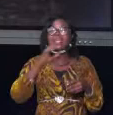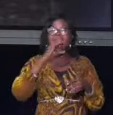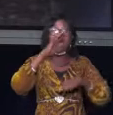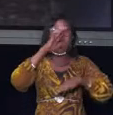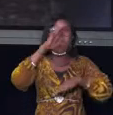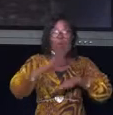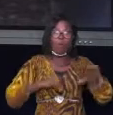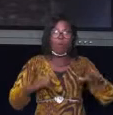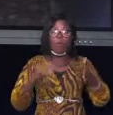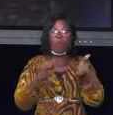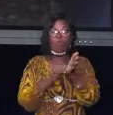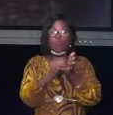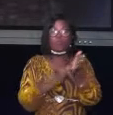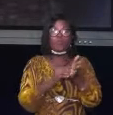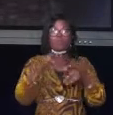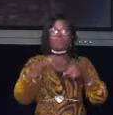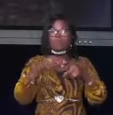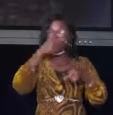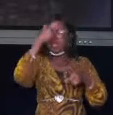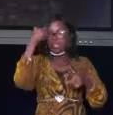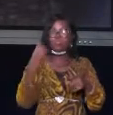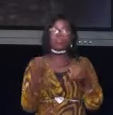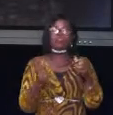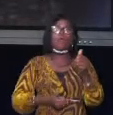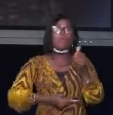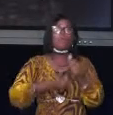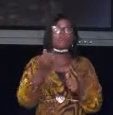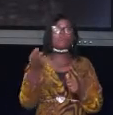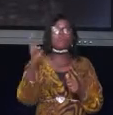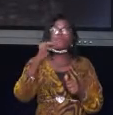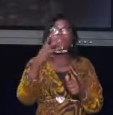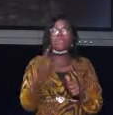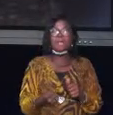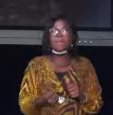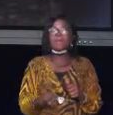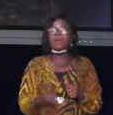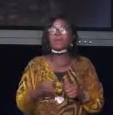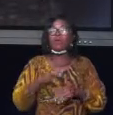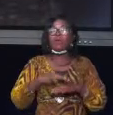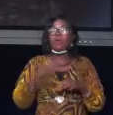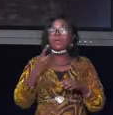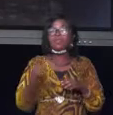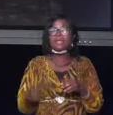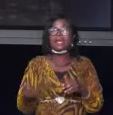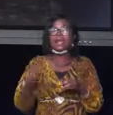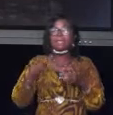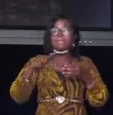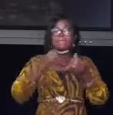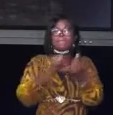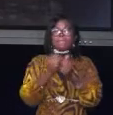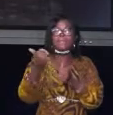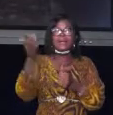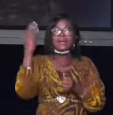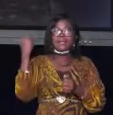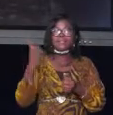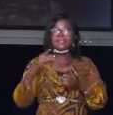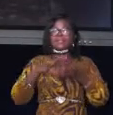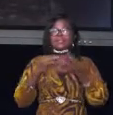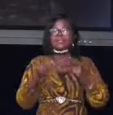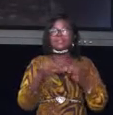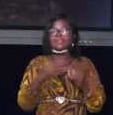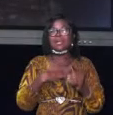weak verbs because most of them form their past tense and their past participle by adding what?